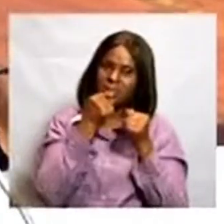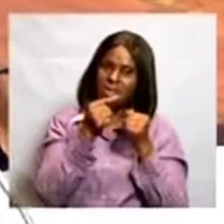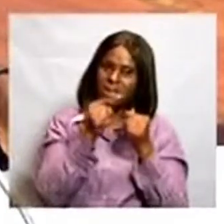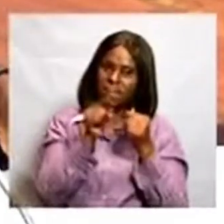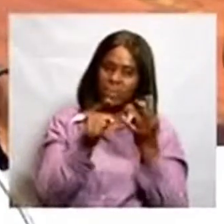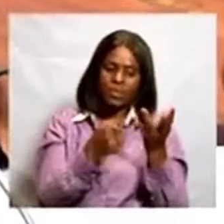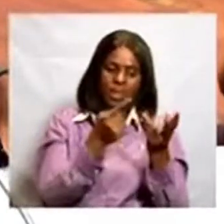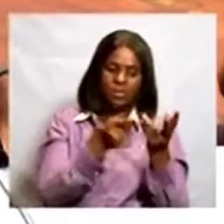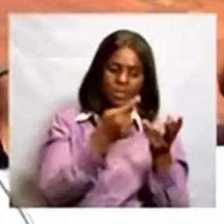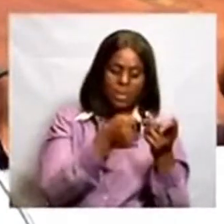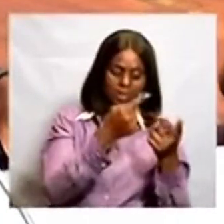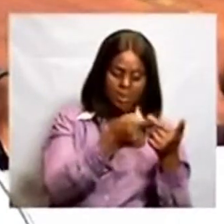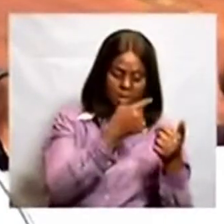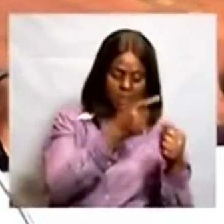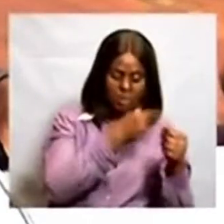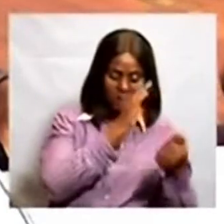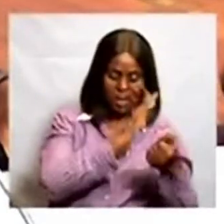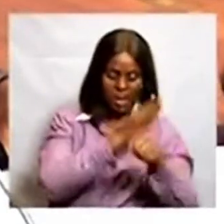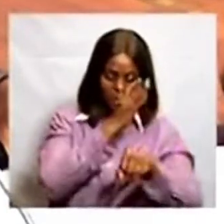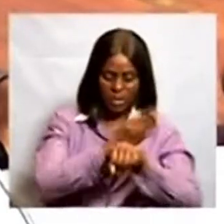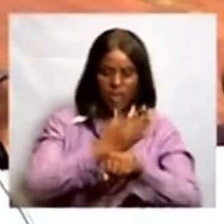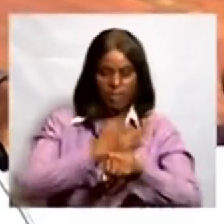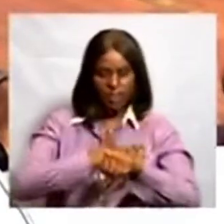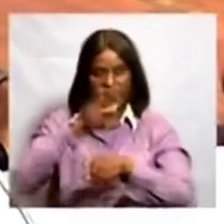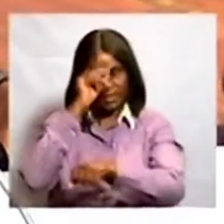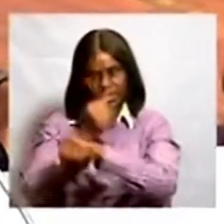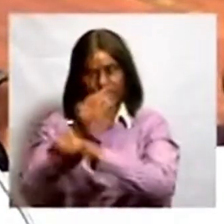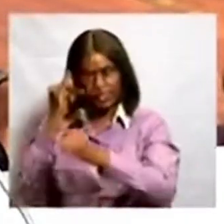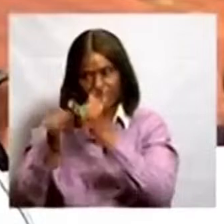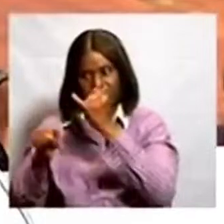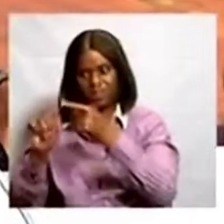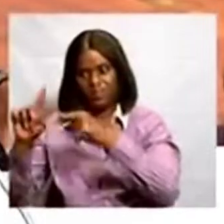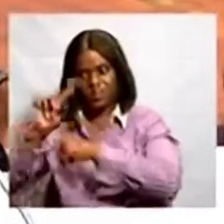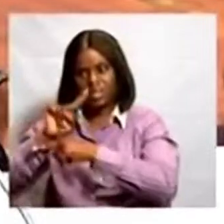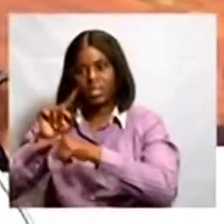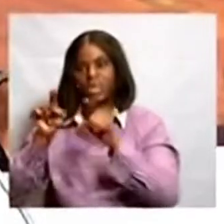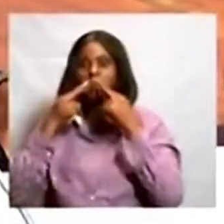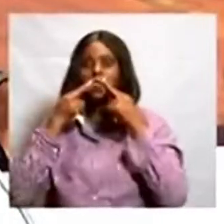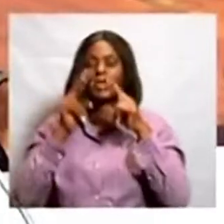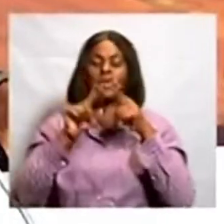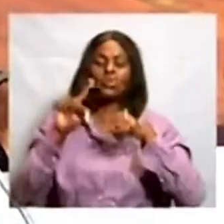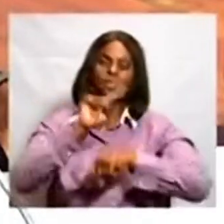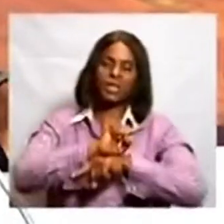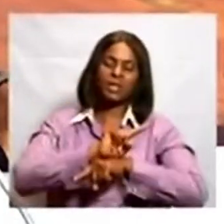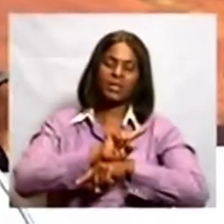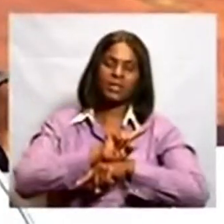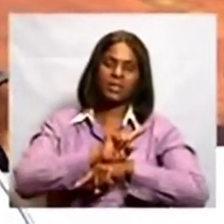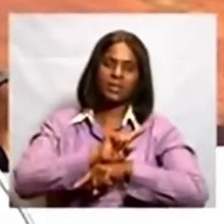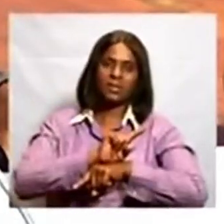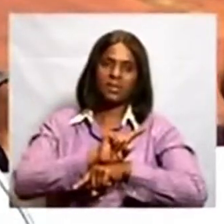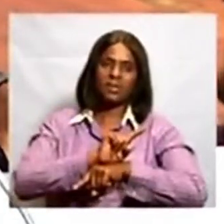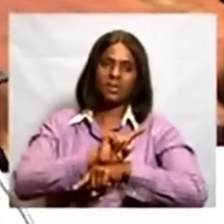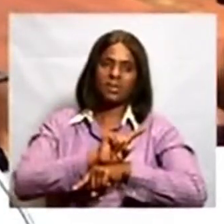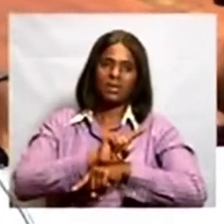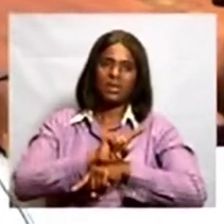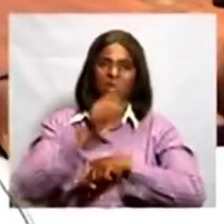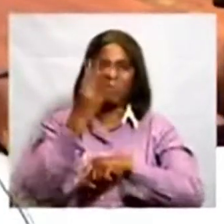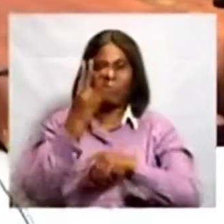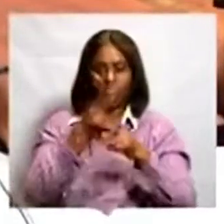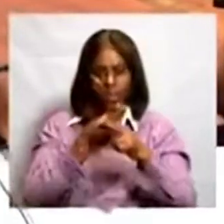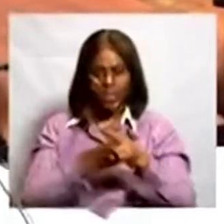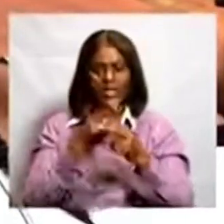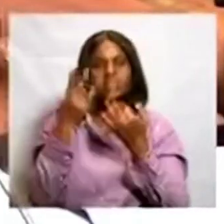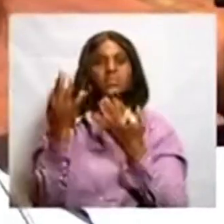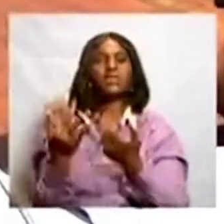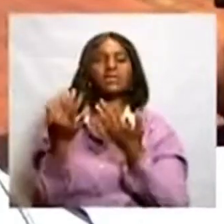count after, so my son completes today, my results come out today, and 4 months he is